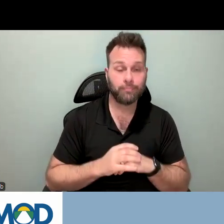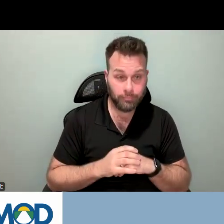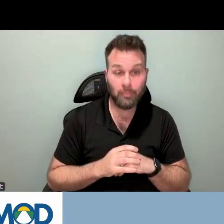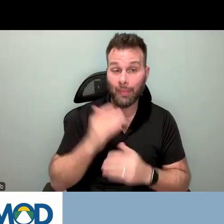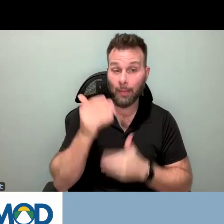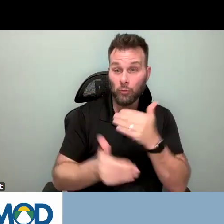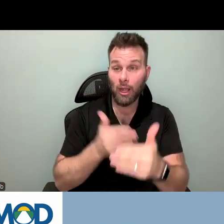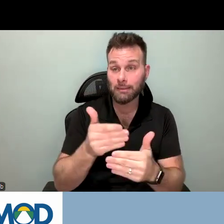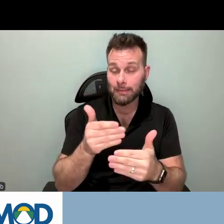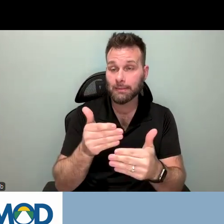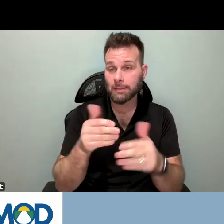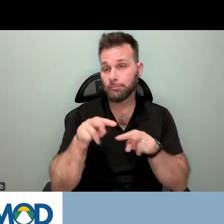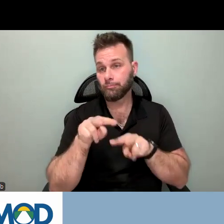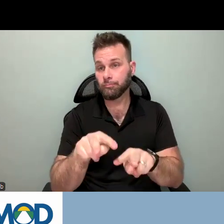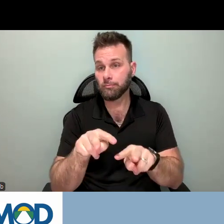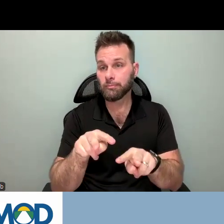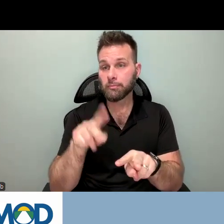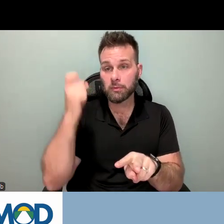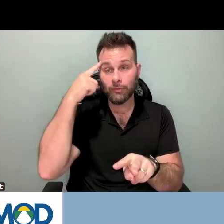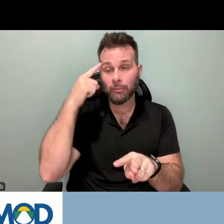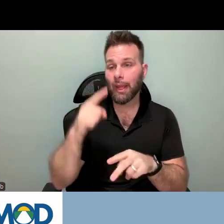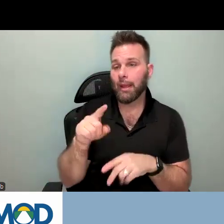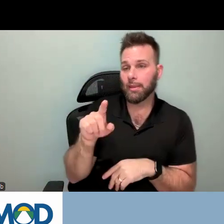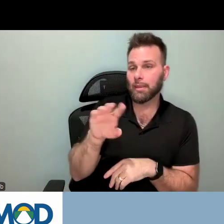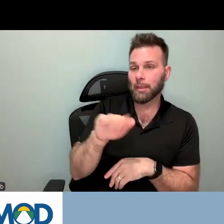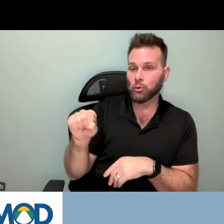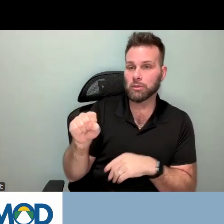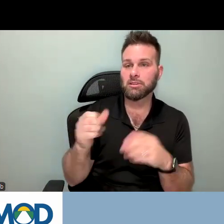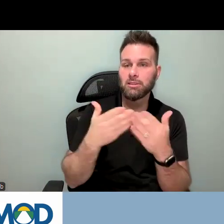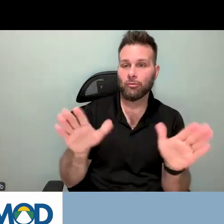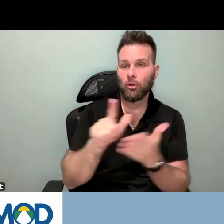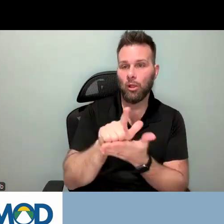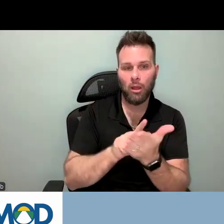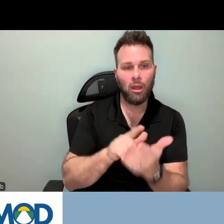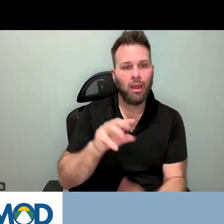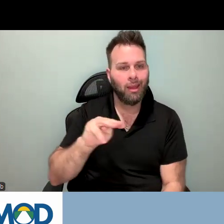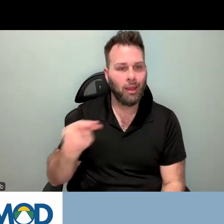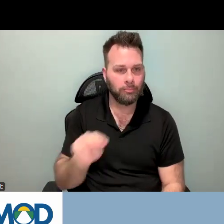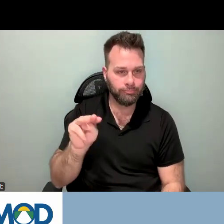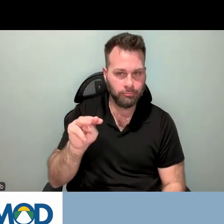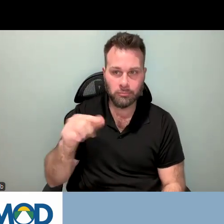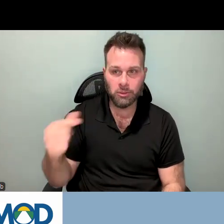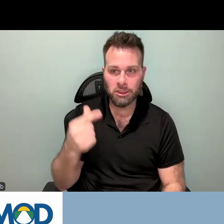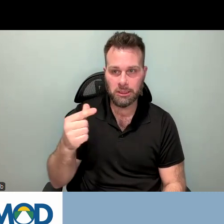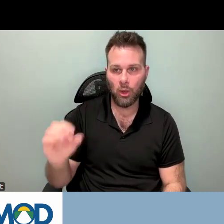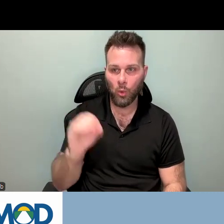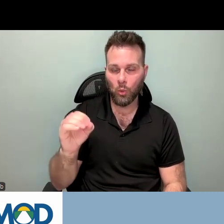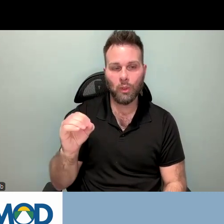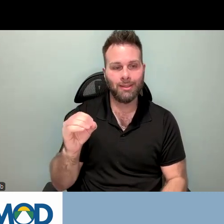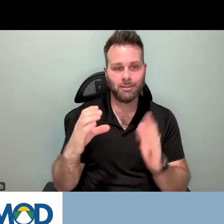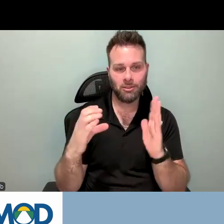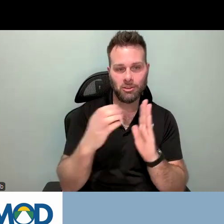process is governed through the Massachusetts General Law, or MGL, we'll typically say it, Chapter 40, Section